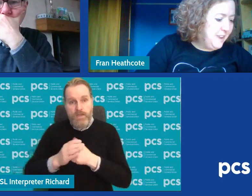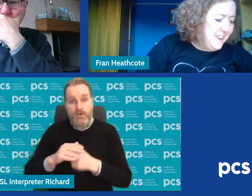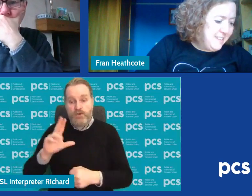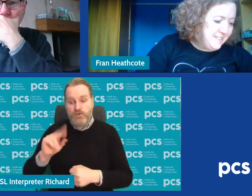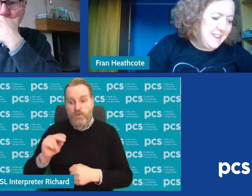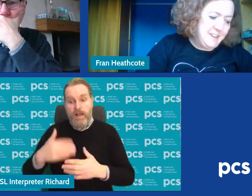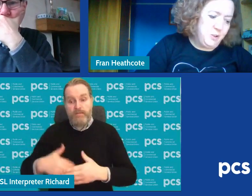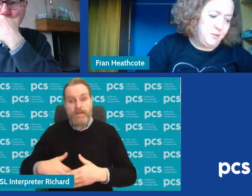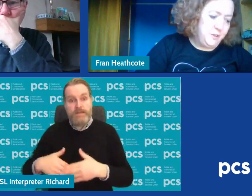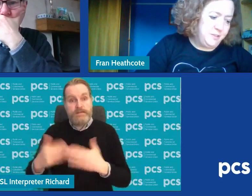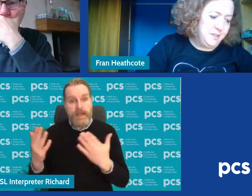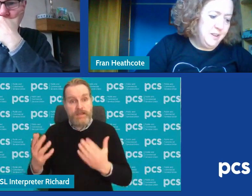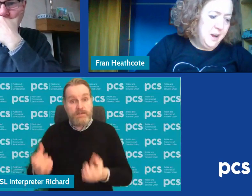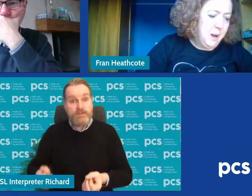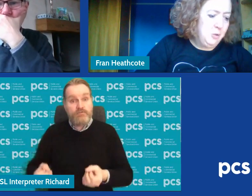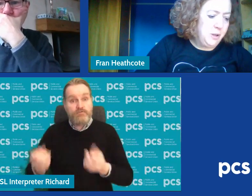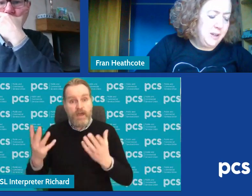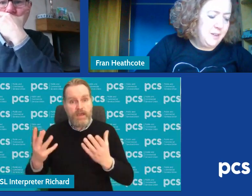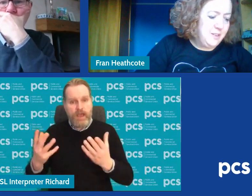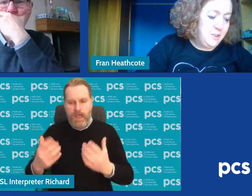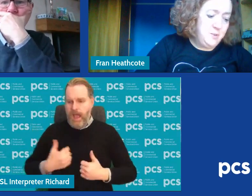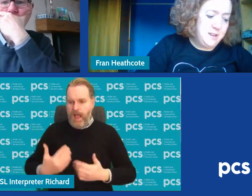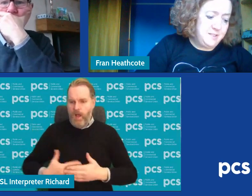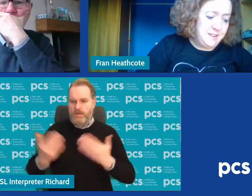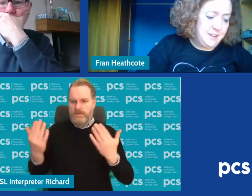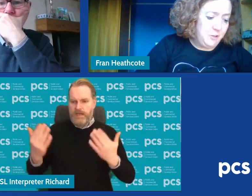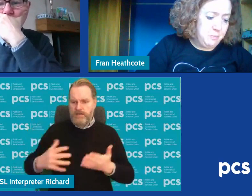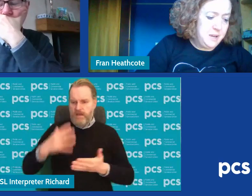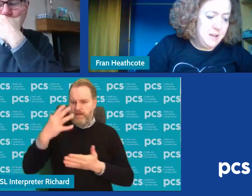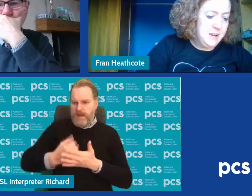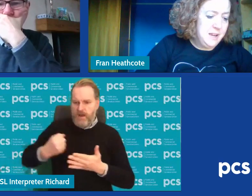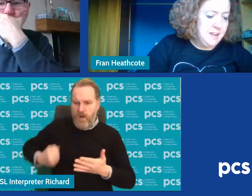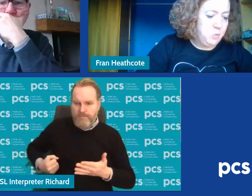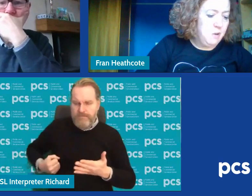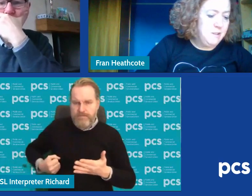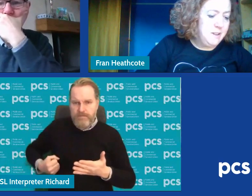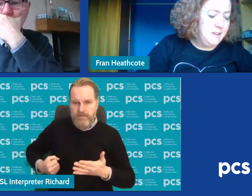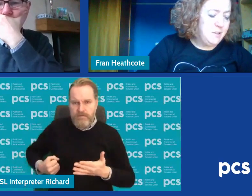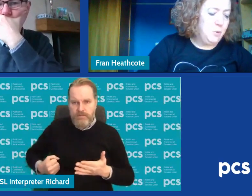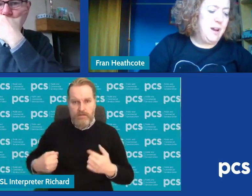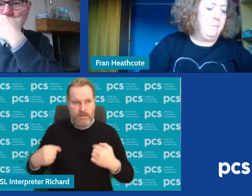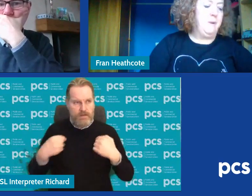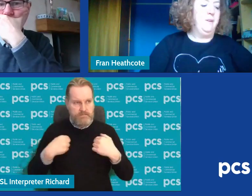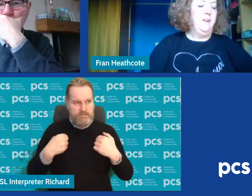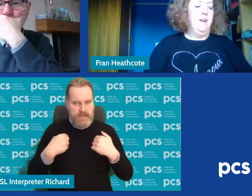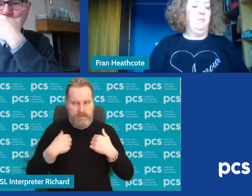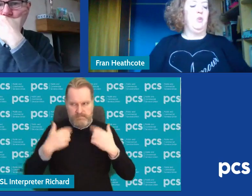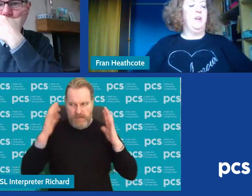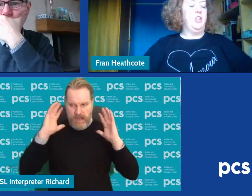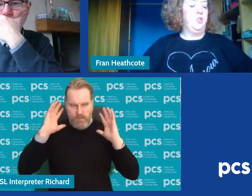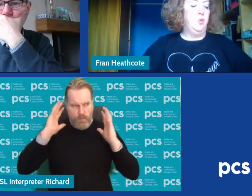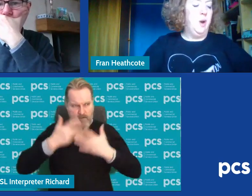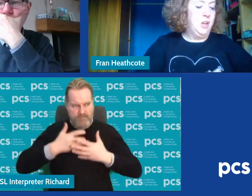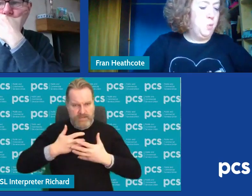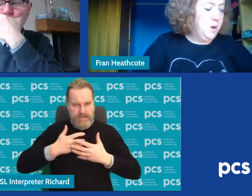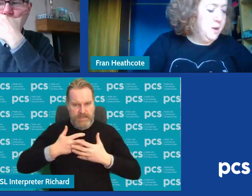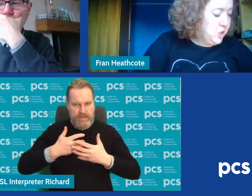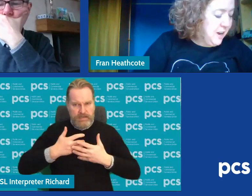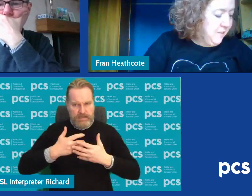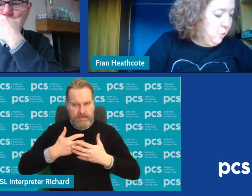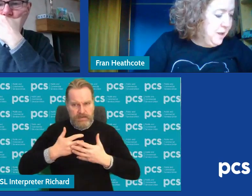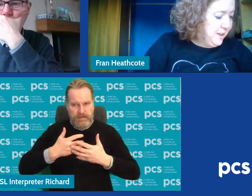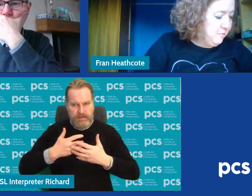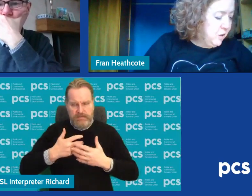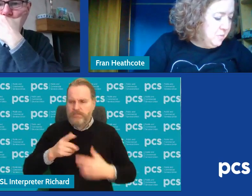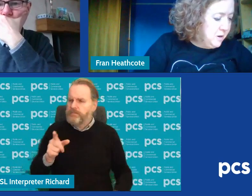having days taken off us. I'm looking at having 2 days taken off me. It's worrying that this will happen. I'm not quite sure where you work,